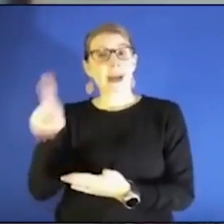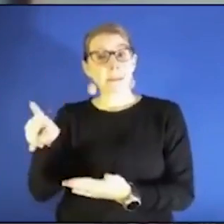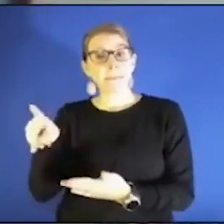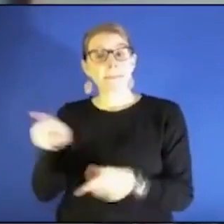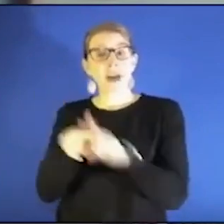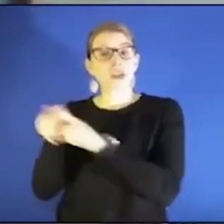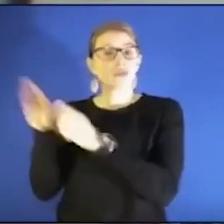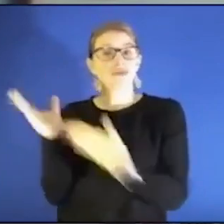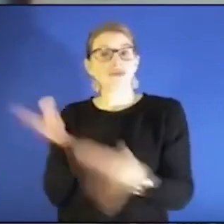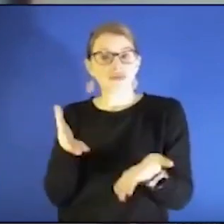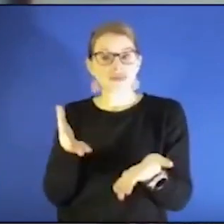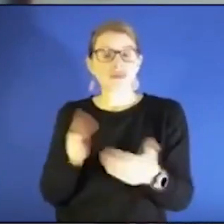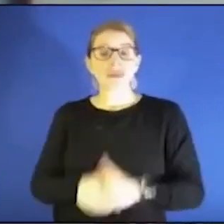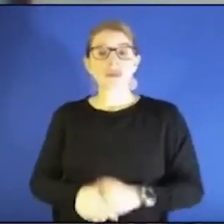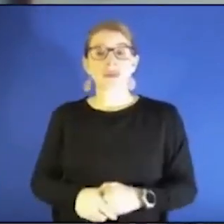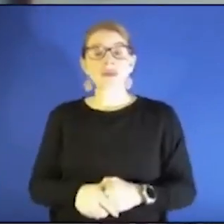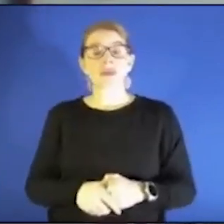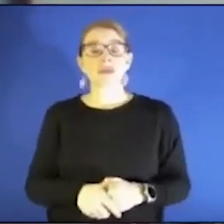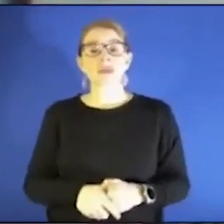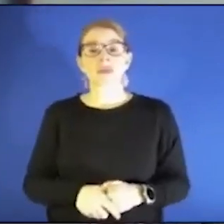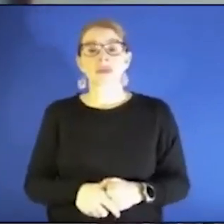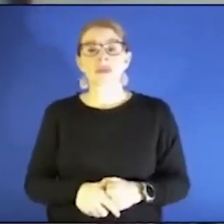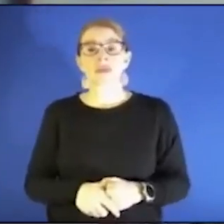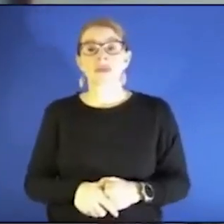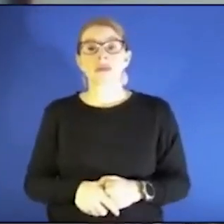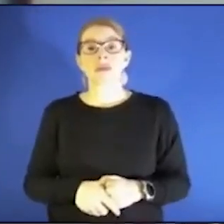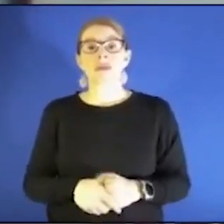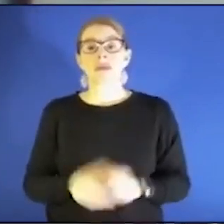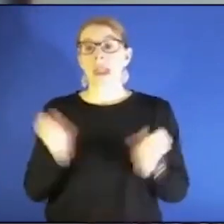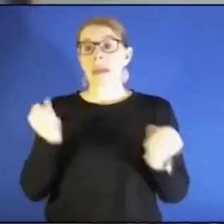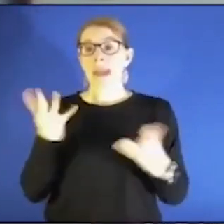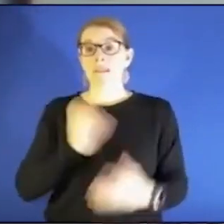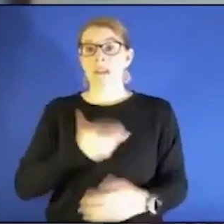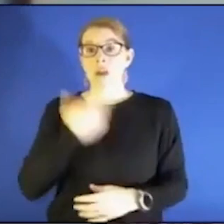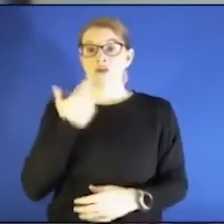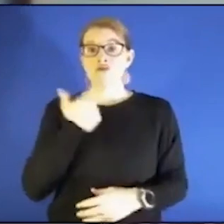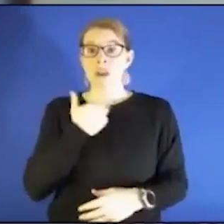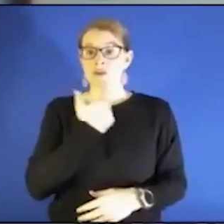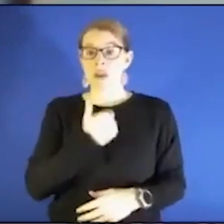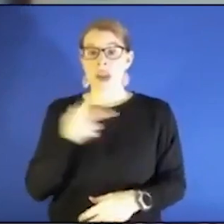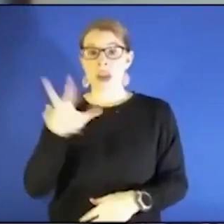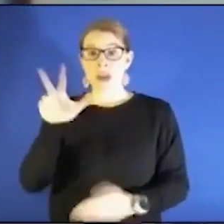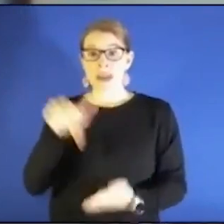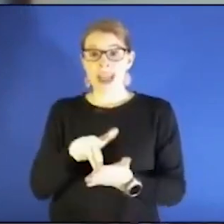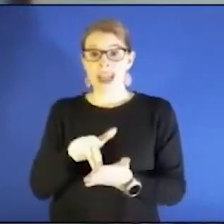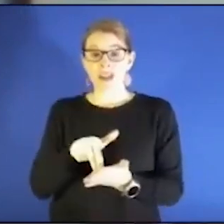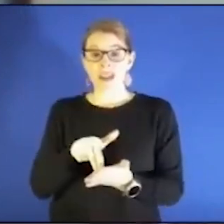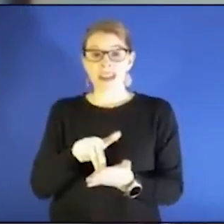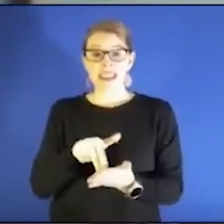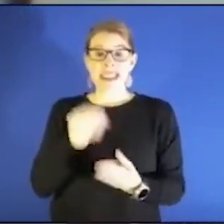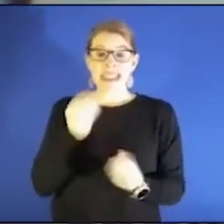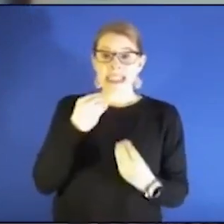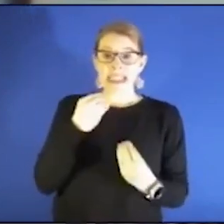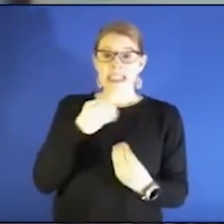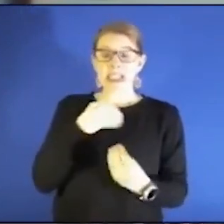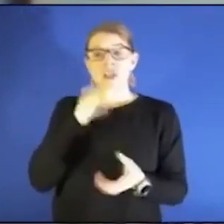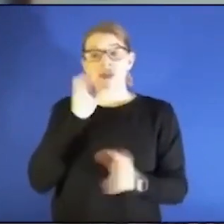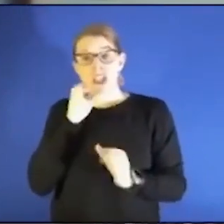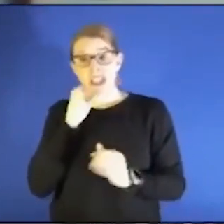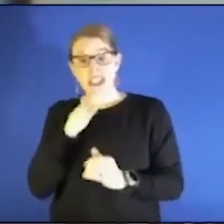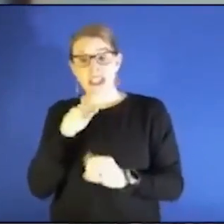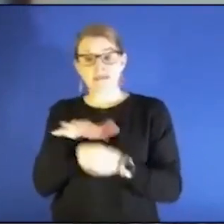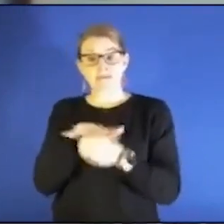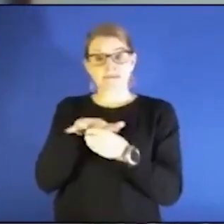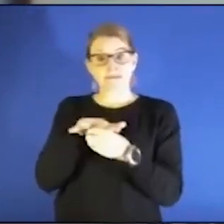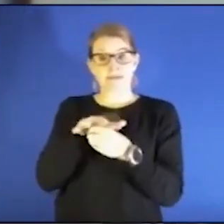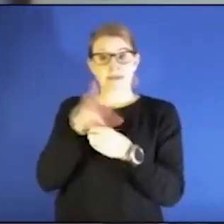And, a lot of our restaurants, there are 3,000 eating and drinking establishments in the greater Kansas City